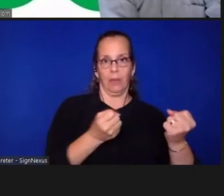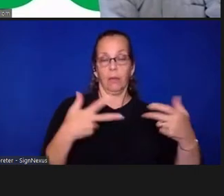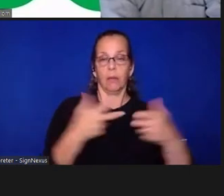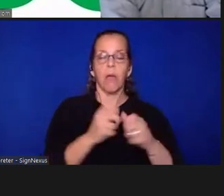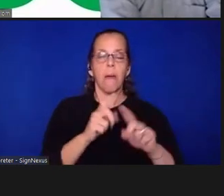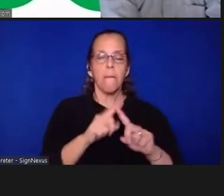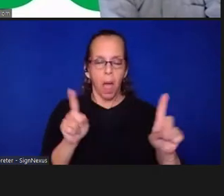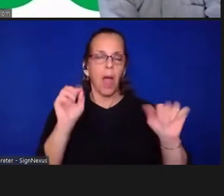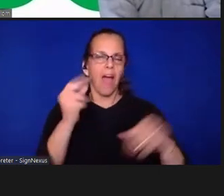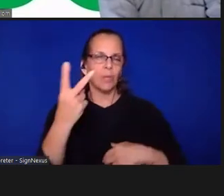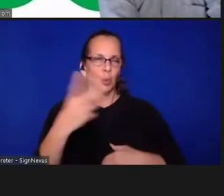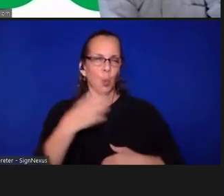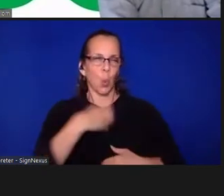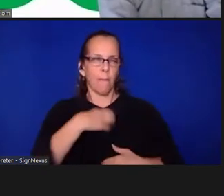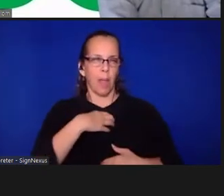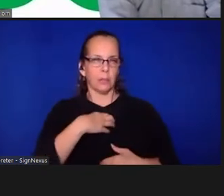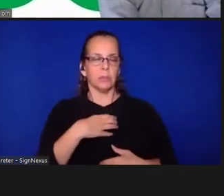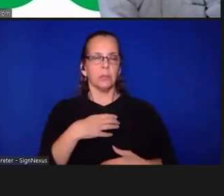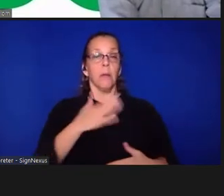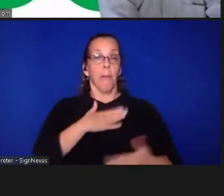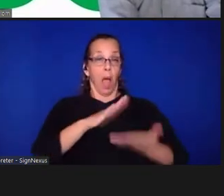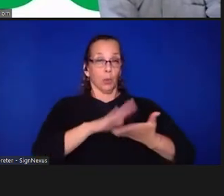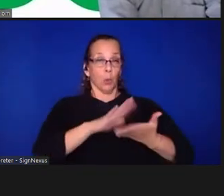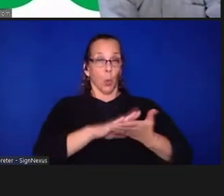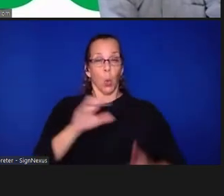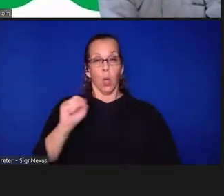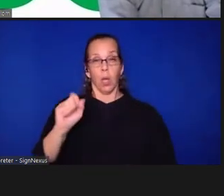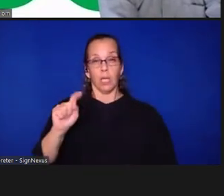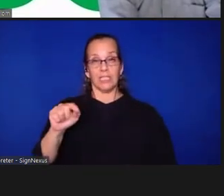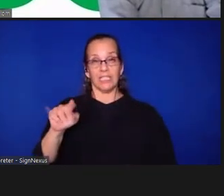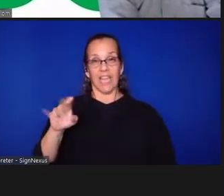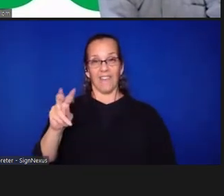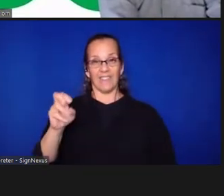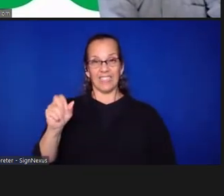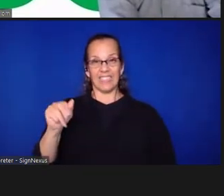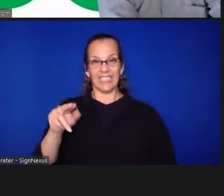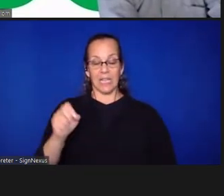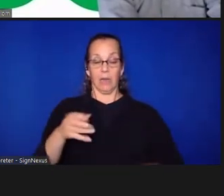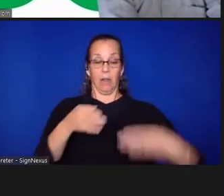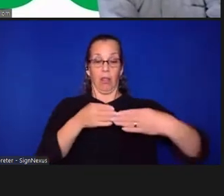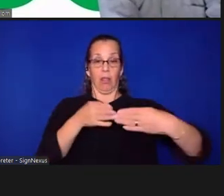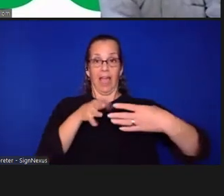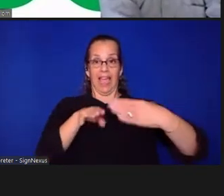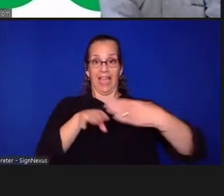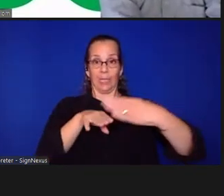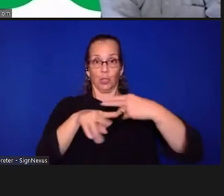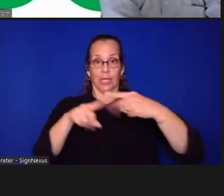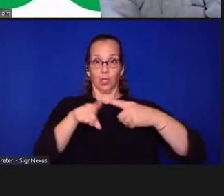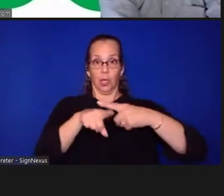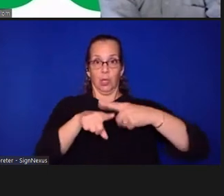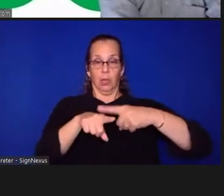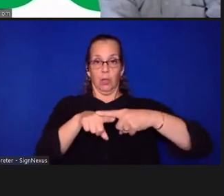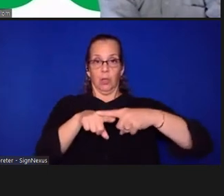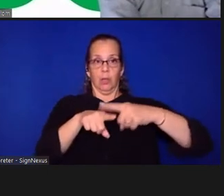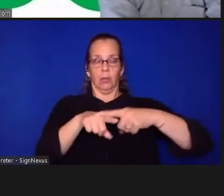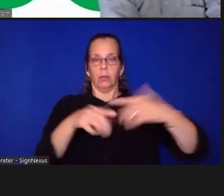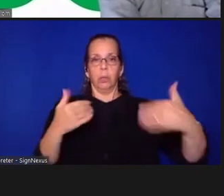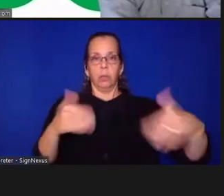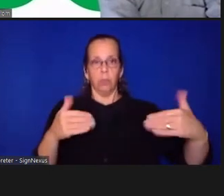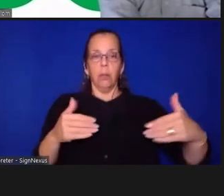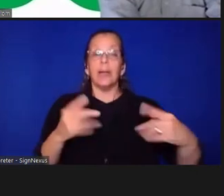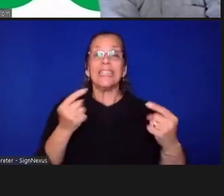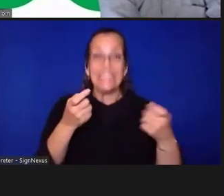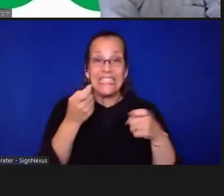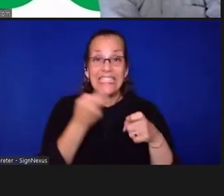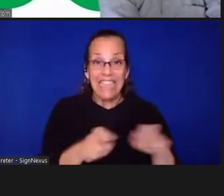Stuyvesant is located at Chambers Street on the West Side Highway an intersection that is so dangerous that one status was built a 30 million Bridge had to be constructed so that the